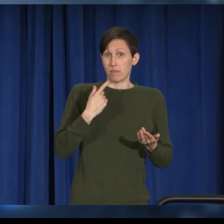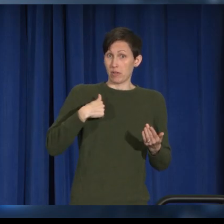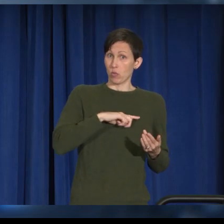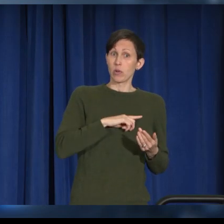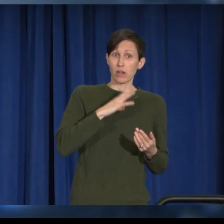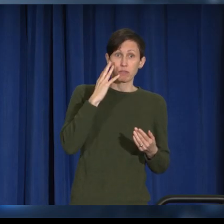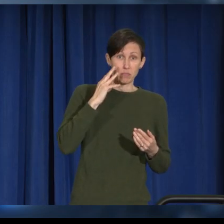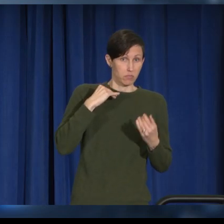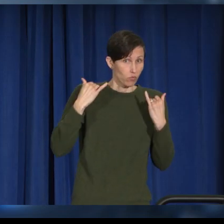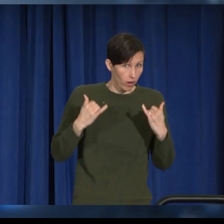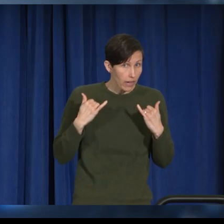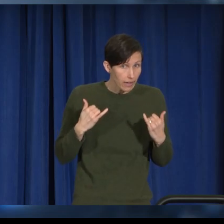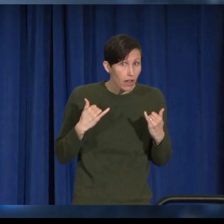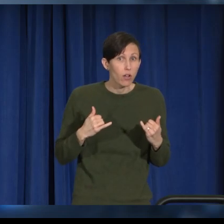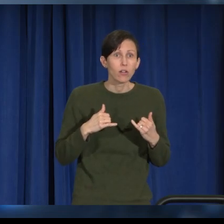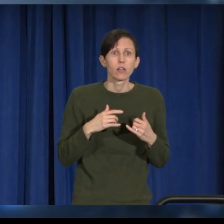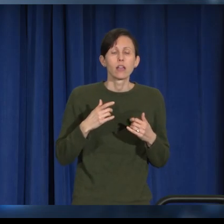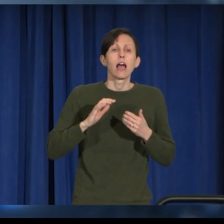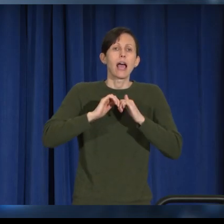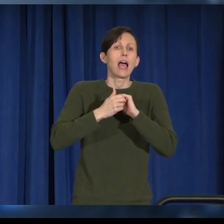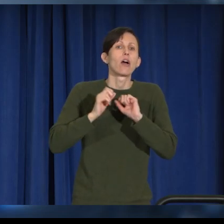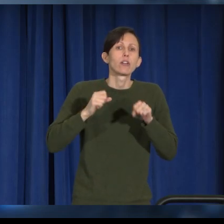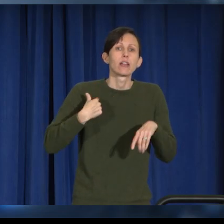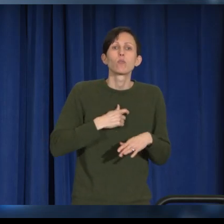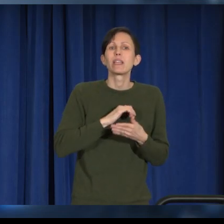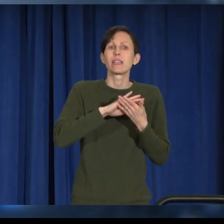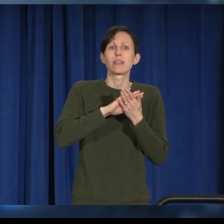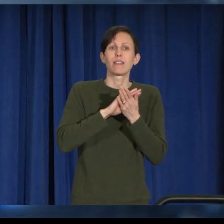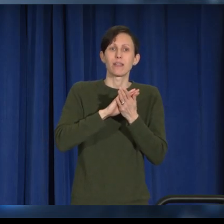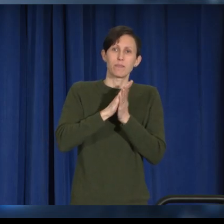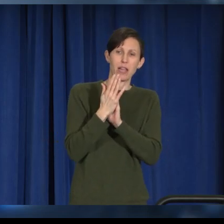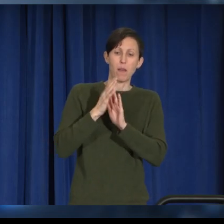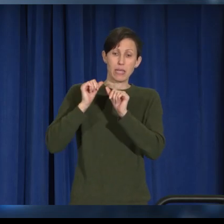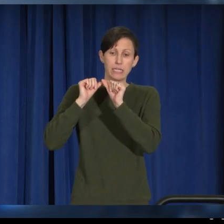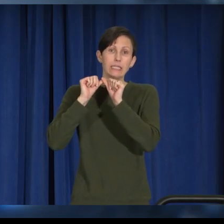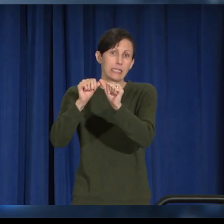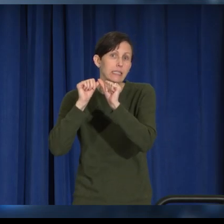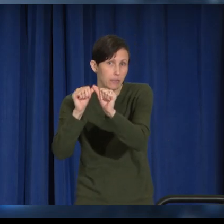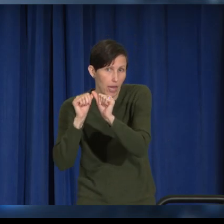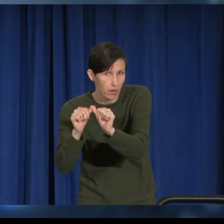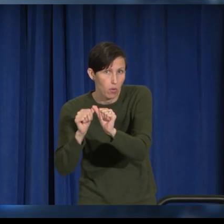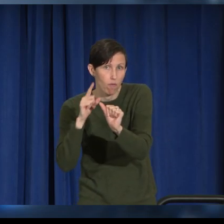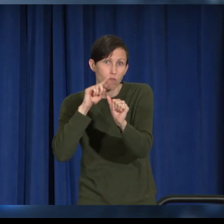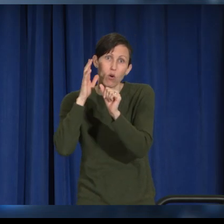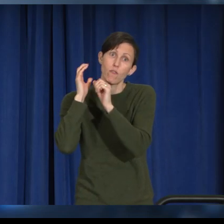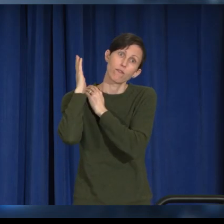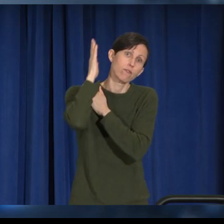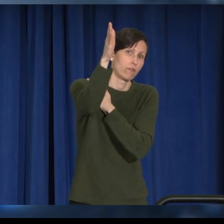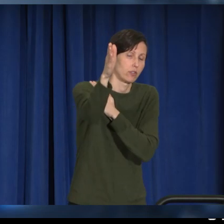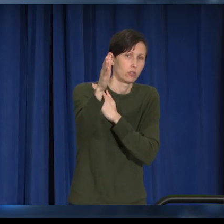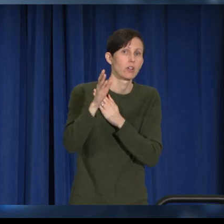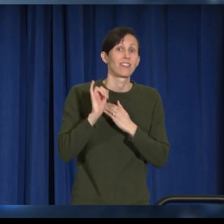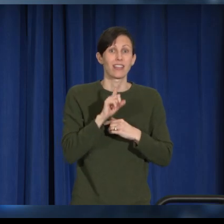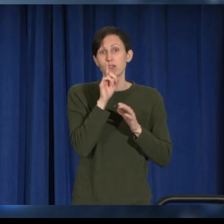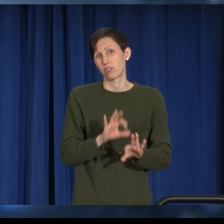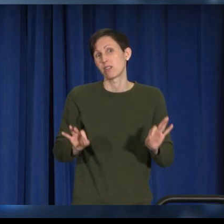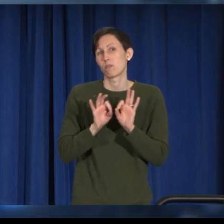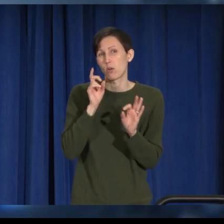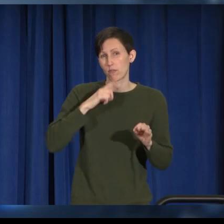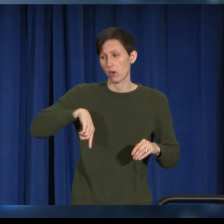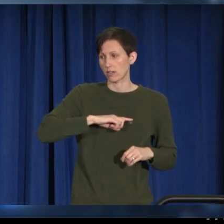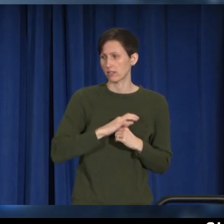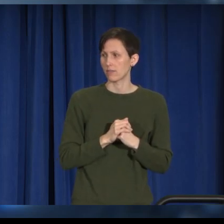going through right now, is how do we become sustainable over time? And that's really important to us. Just got